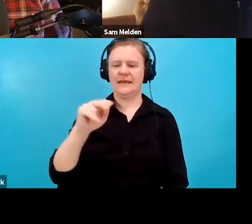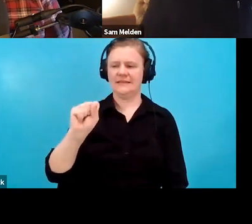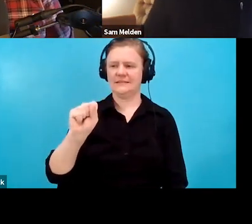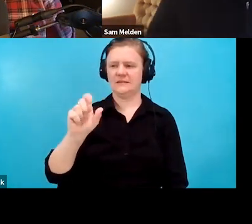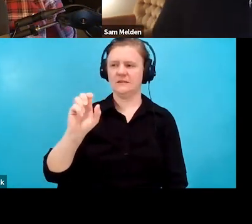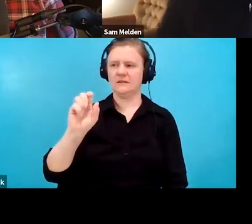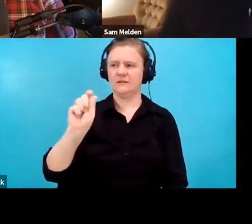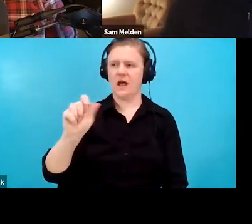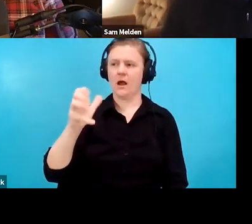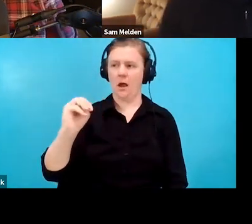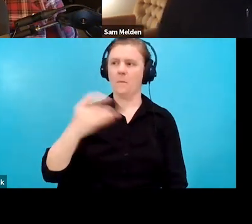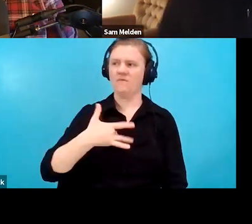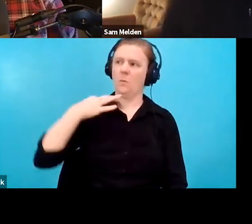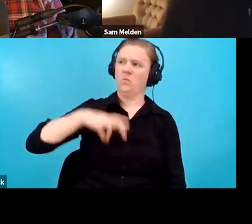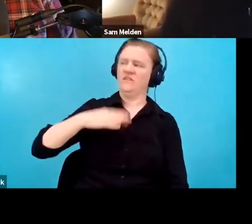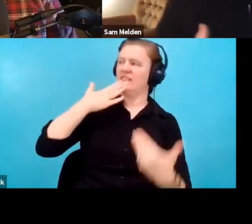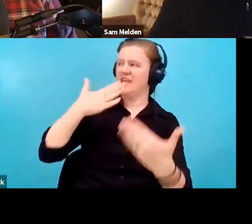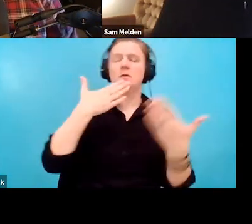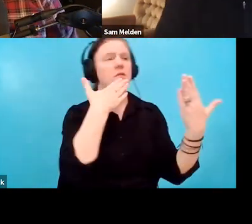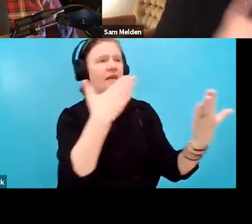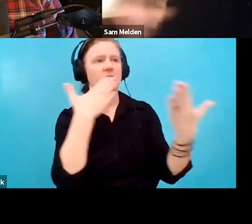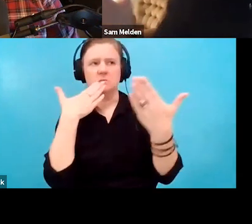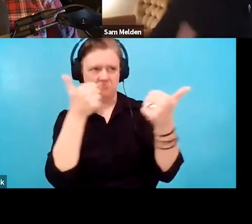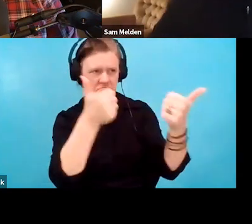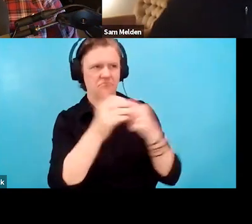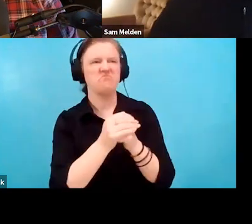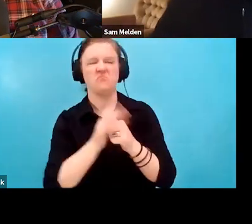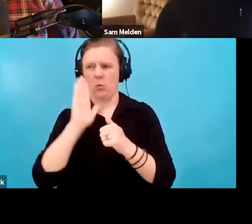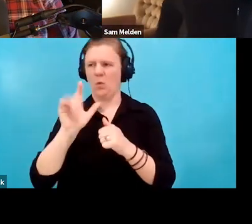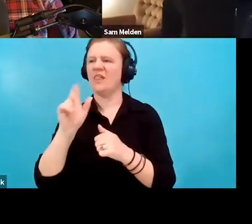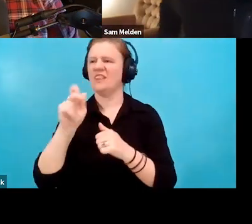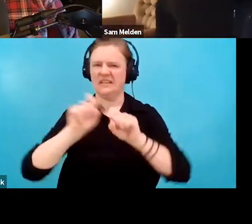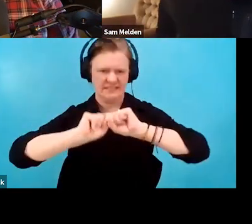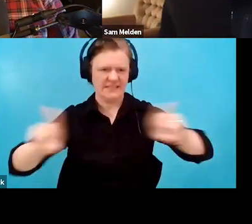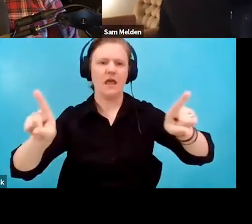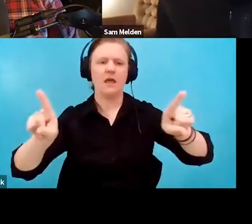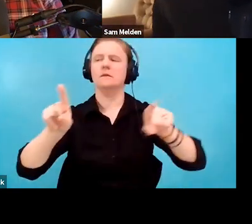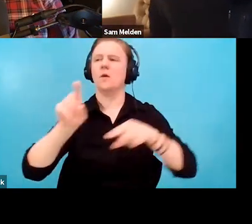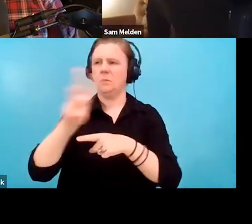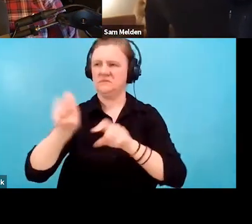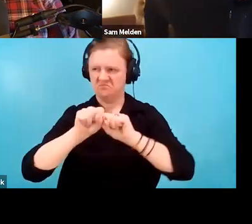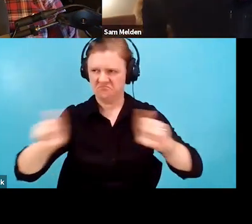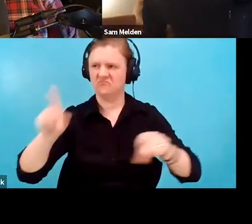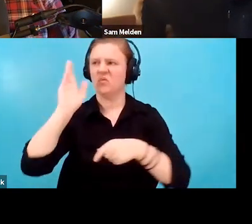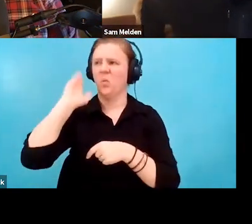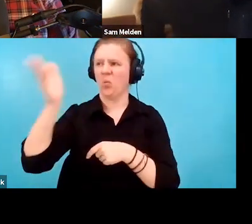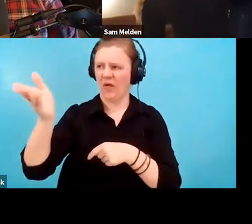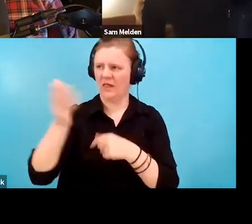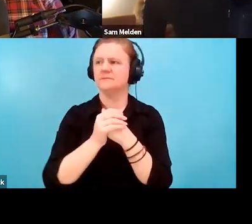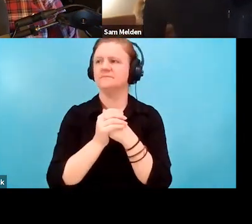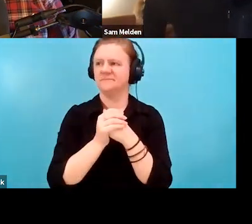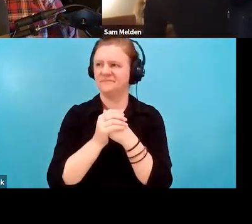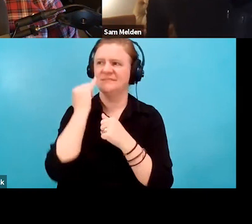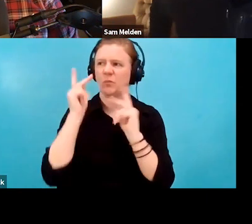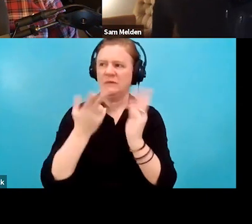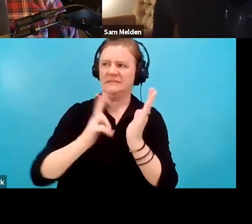and talk to you soon. Thank you. We'll send out links and all of that information too when we send this out to people who signed up for